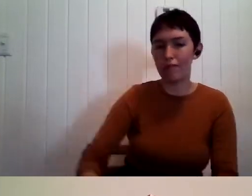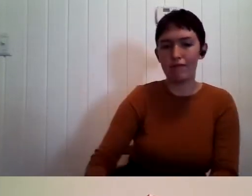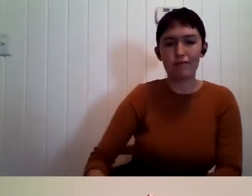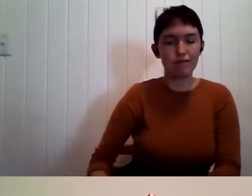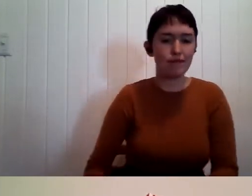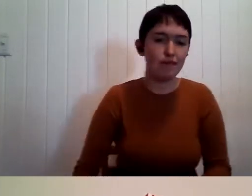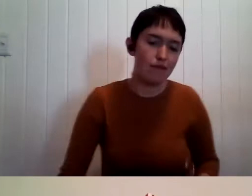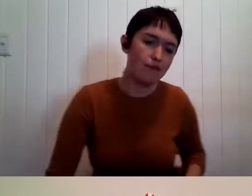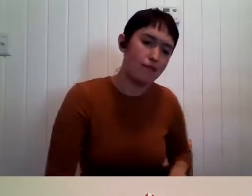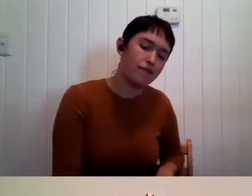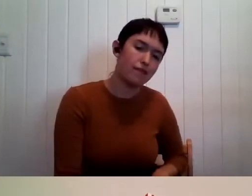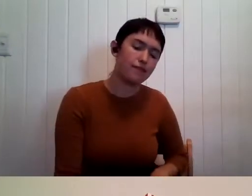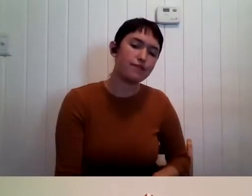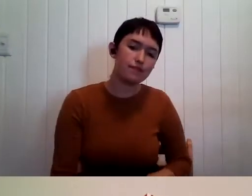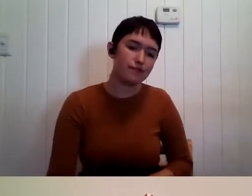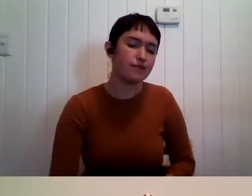Ooh.